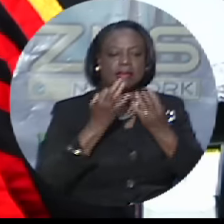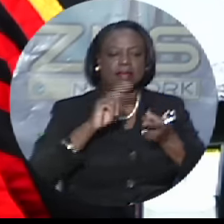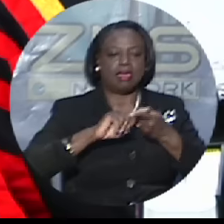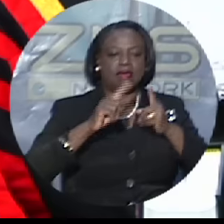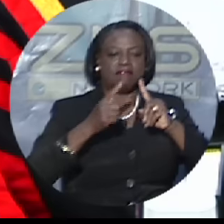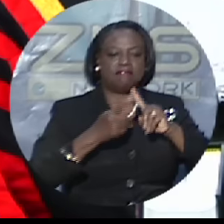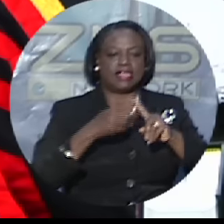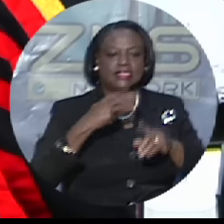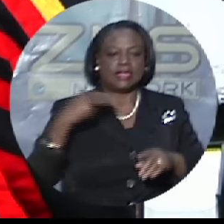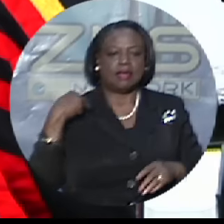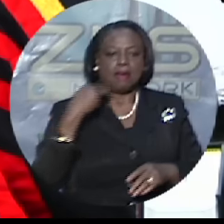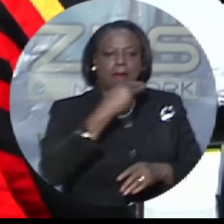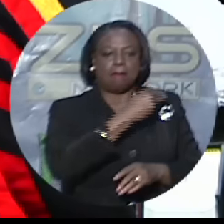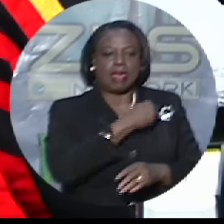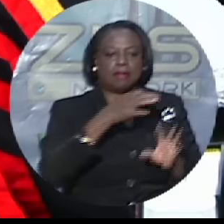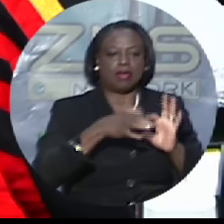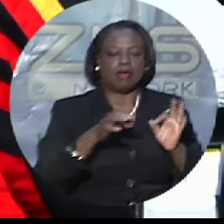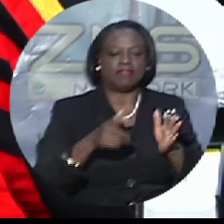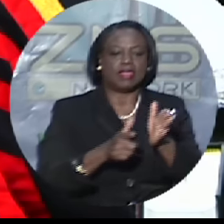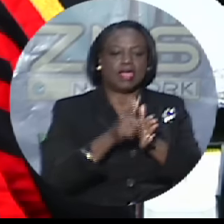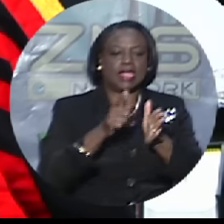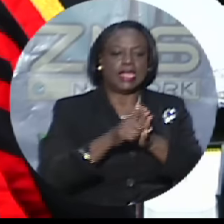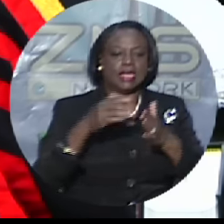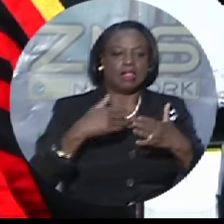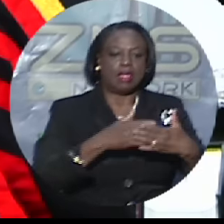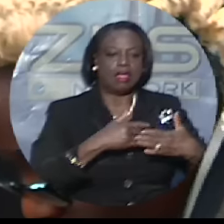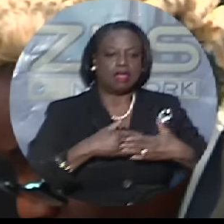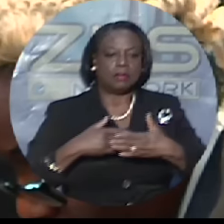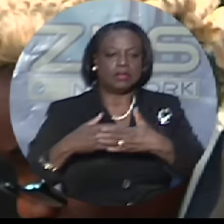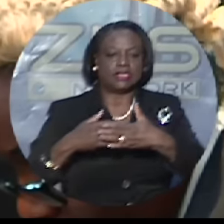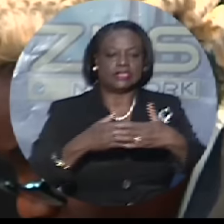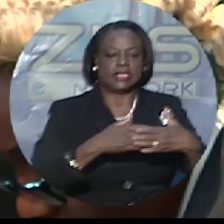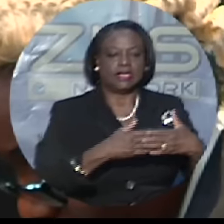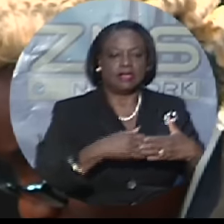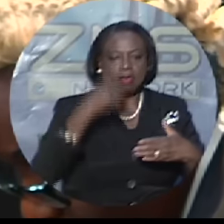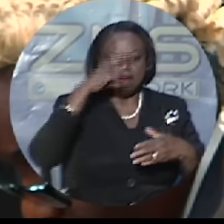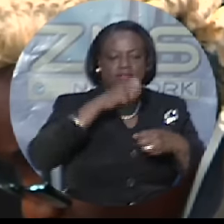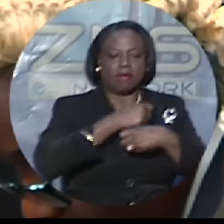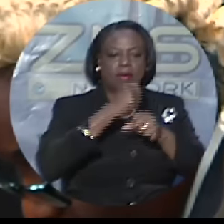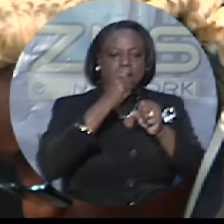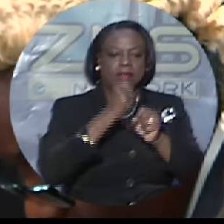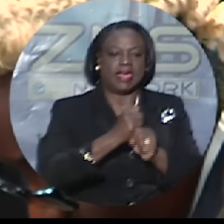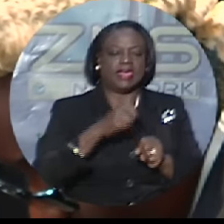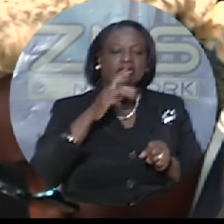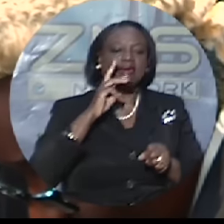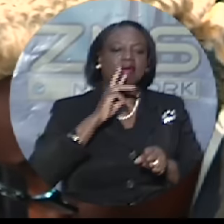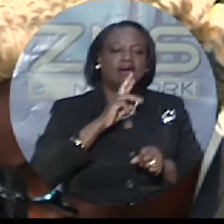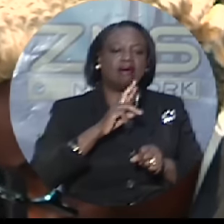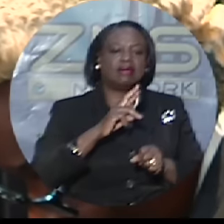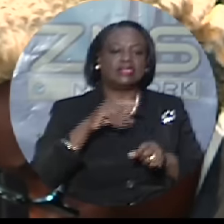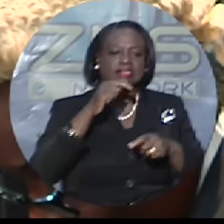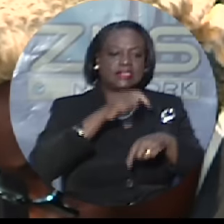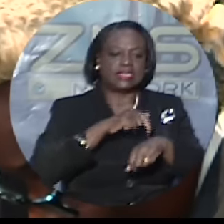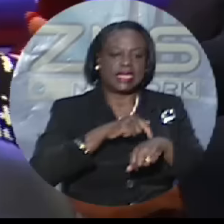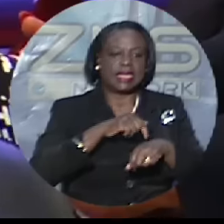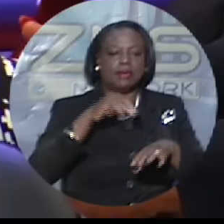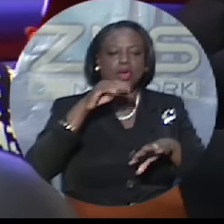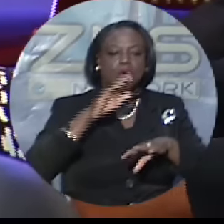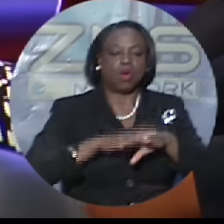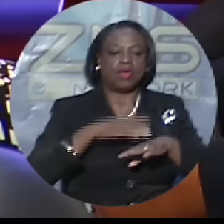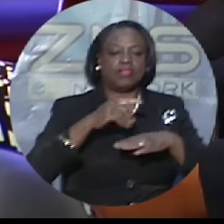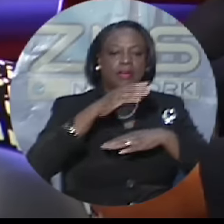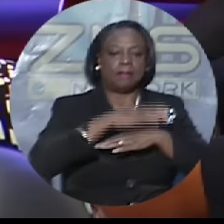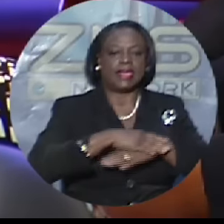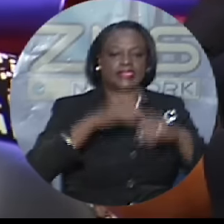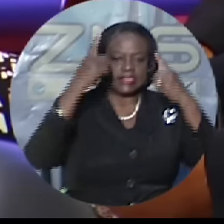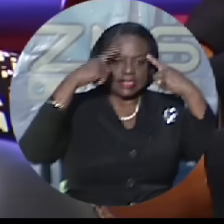helped to make her stint on the bench successful. She also reflected on the work of the court over the past year, crediting its performance to